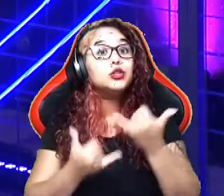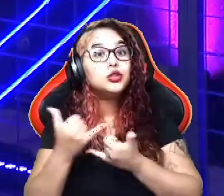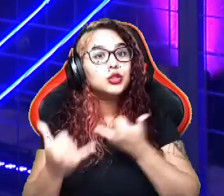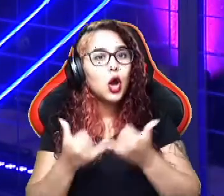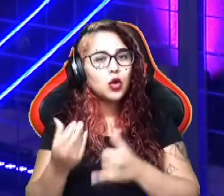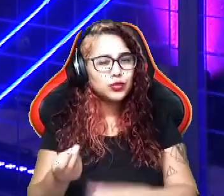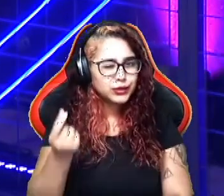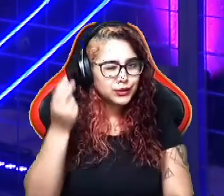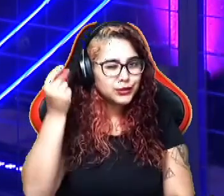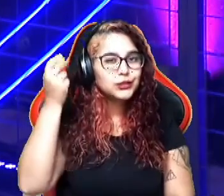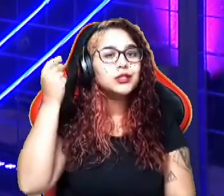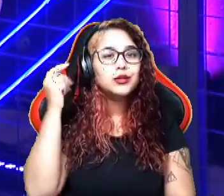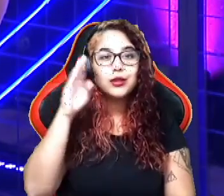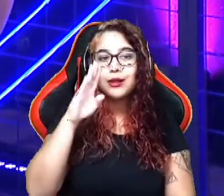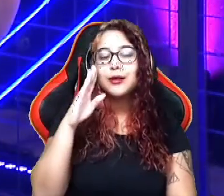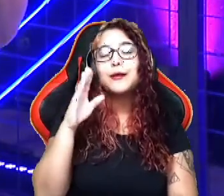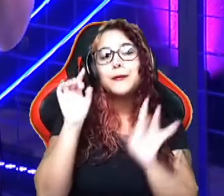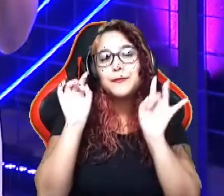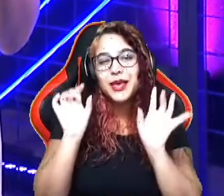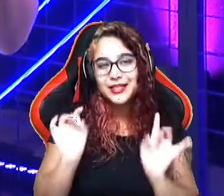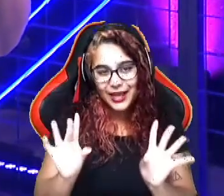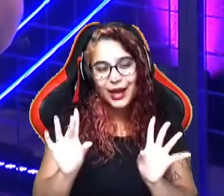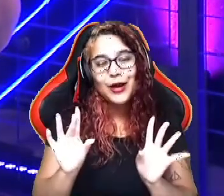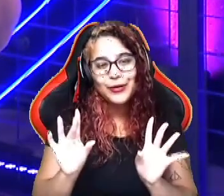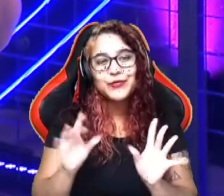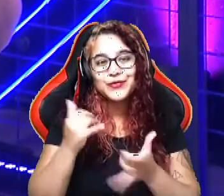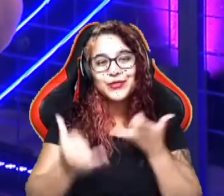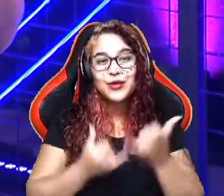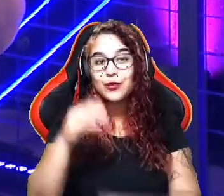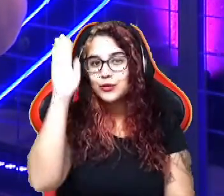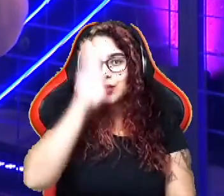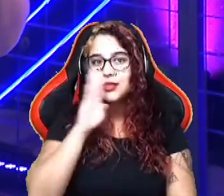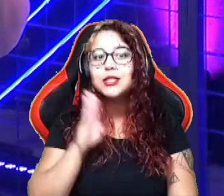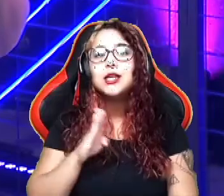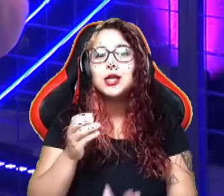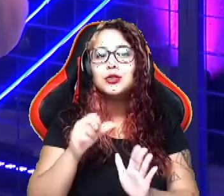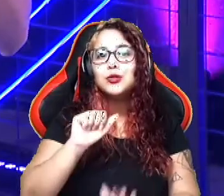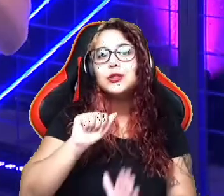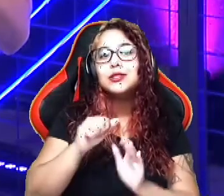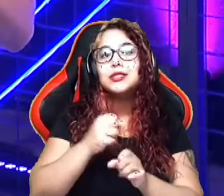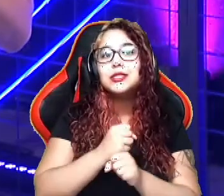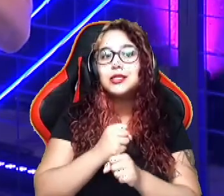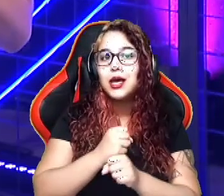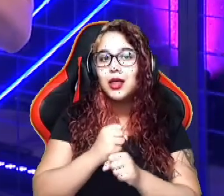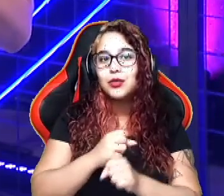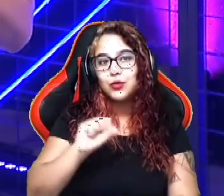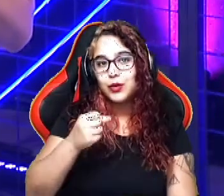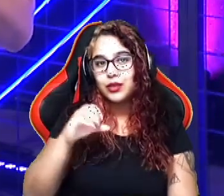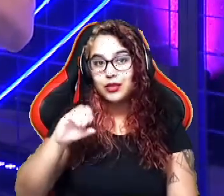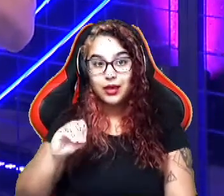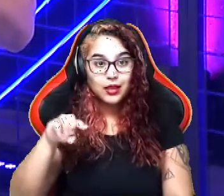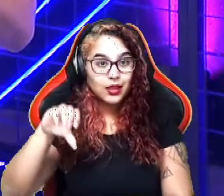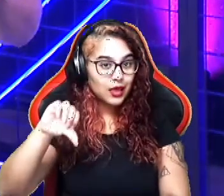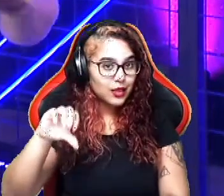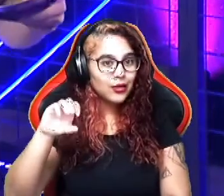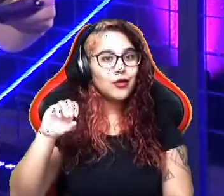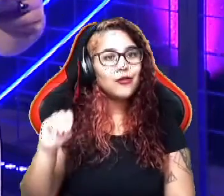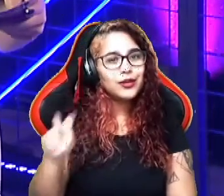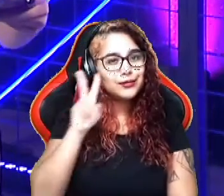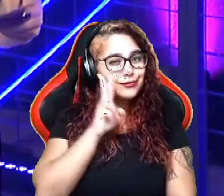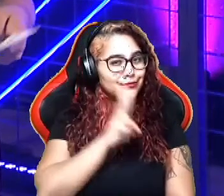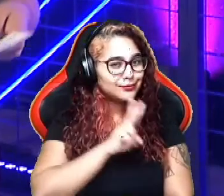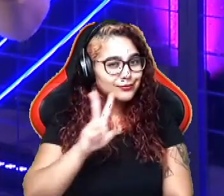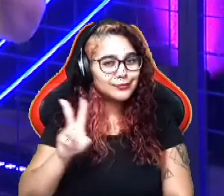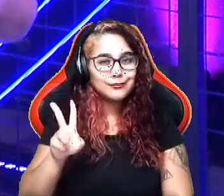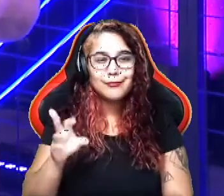games, especially Brazilian games, for devices from the 80s and the 90s that are really winning